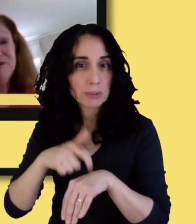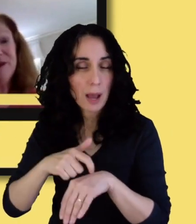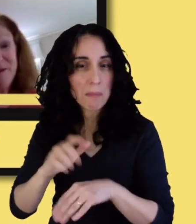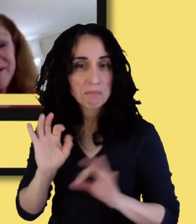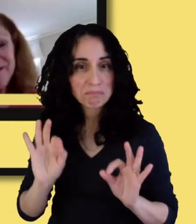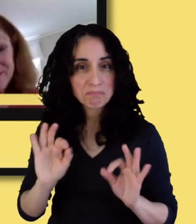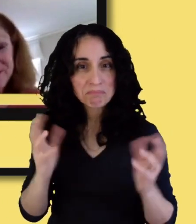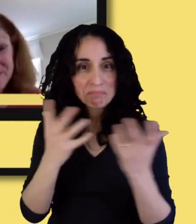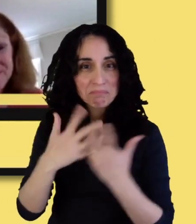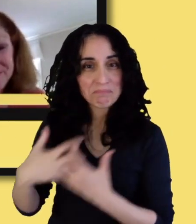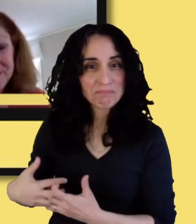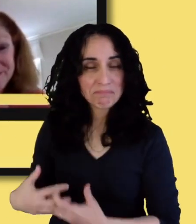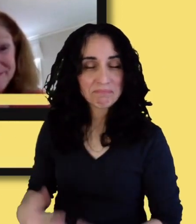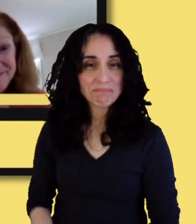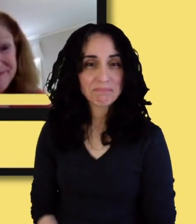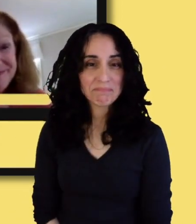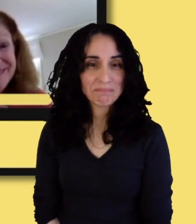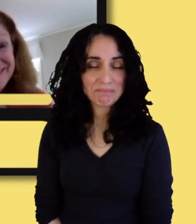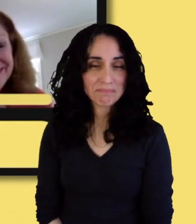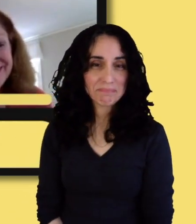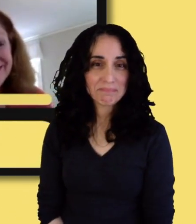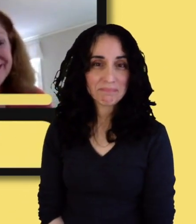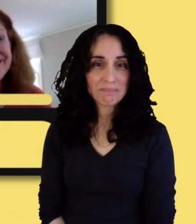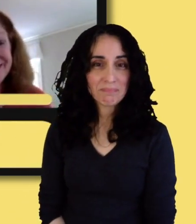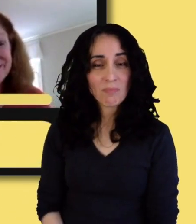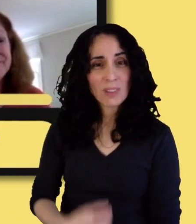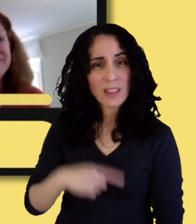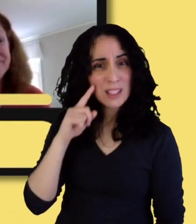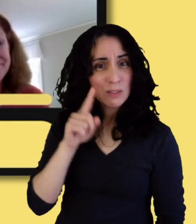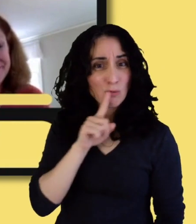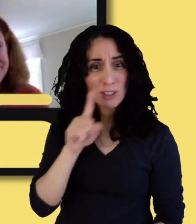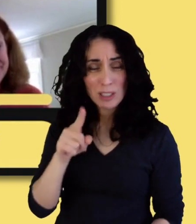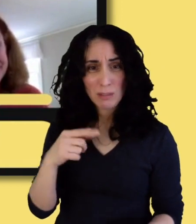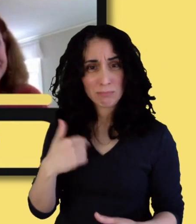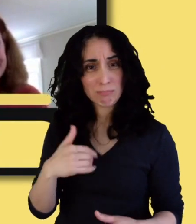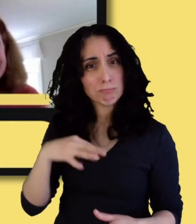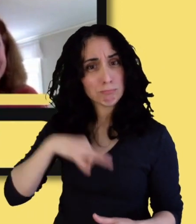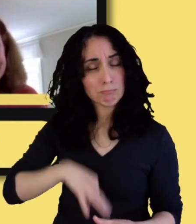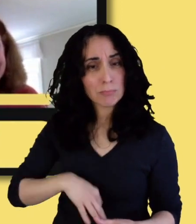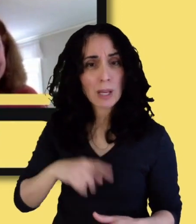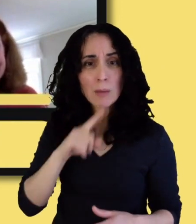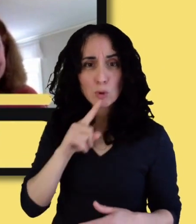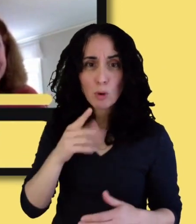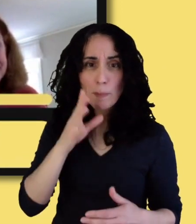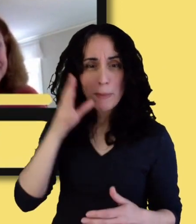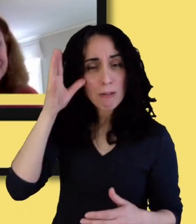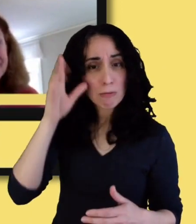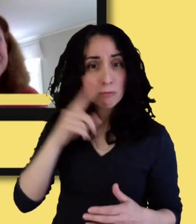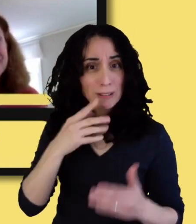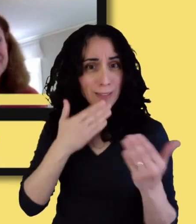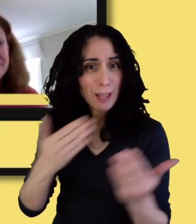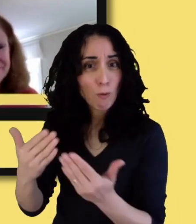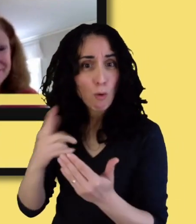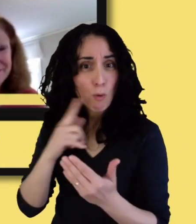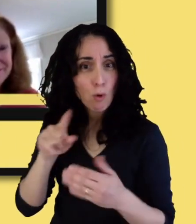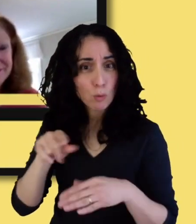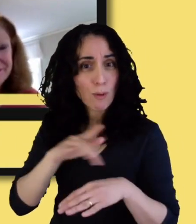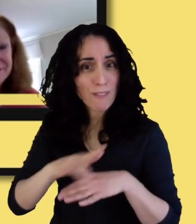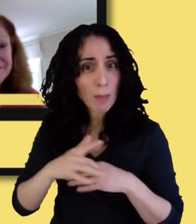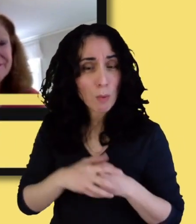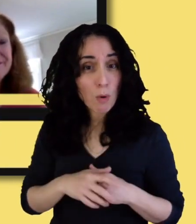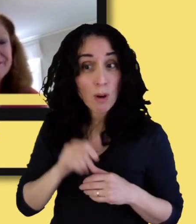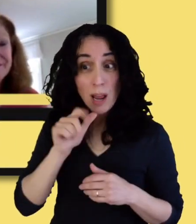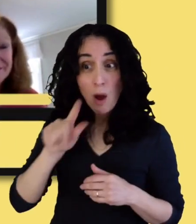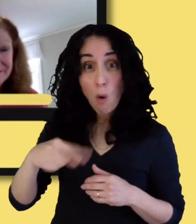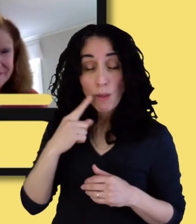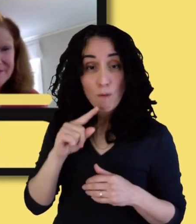have worked very well. I think that's really useful, and I'm sure that parents are grateful to you for making yourself available